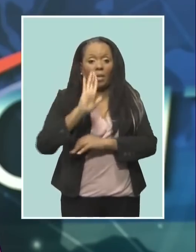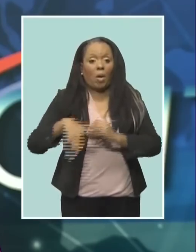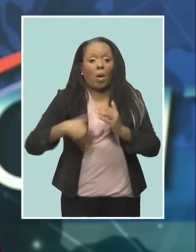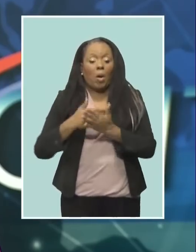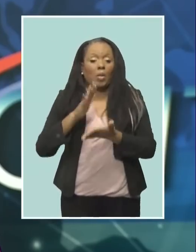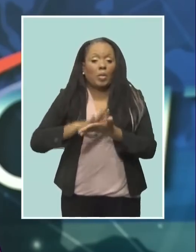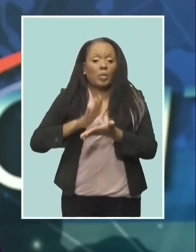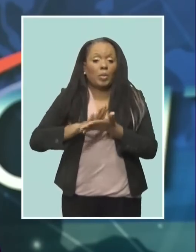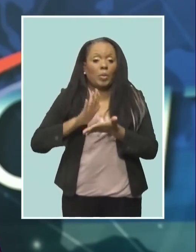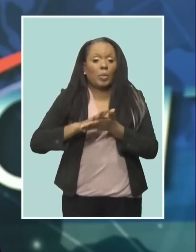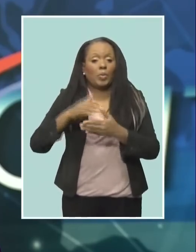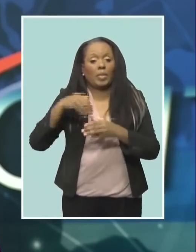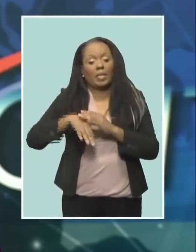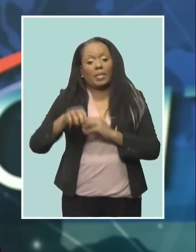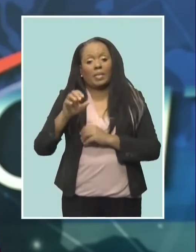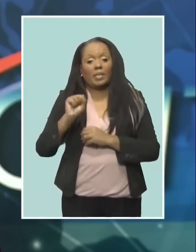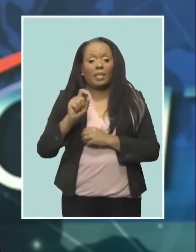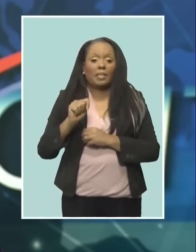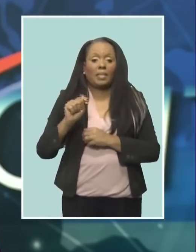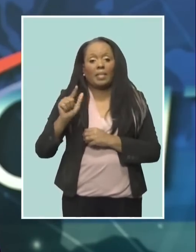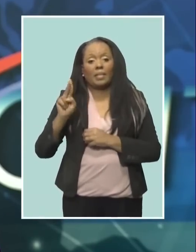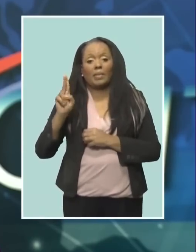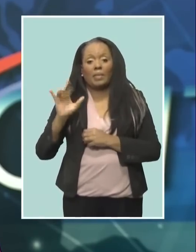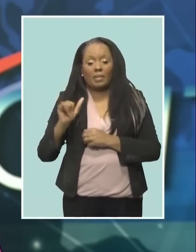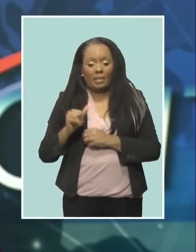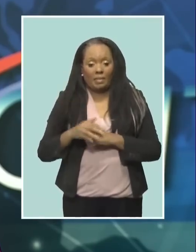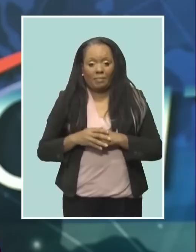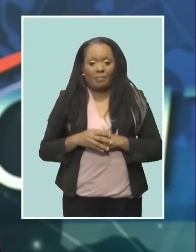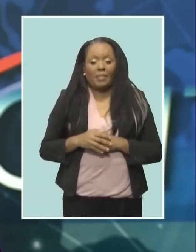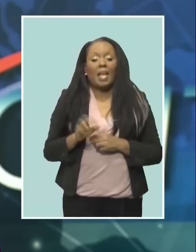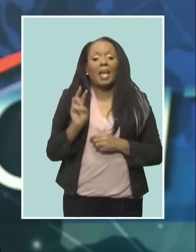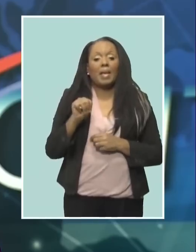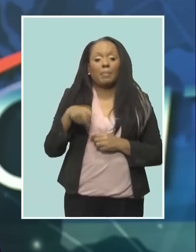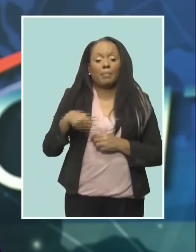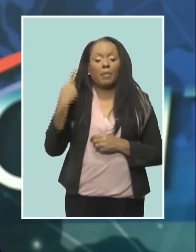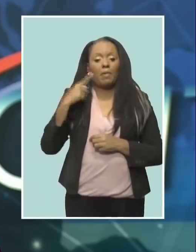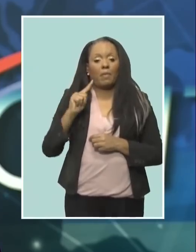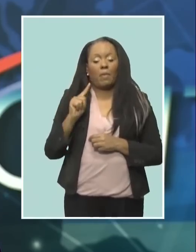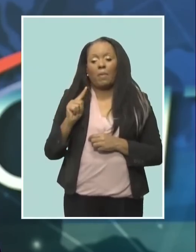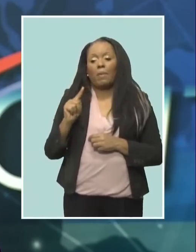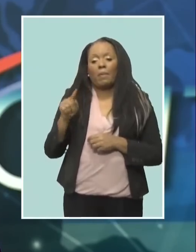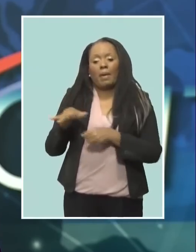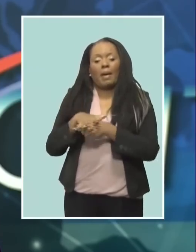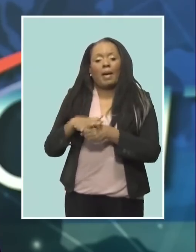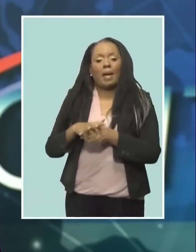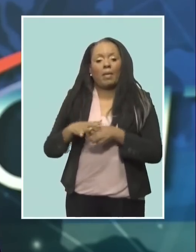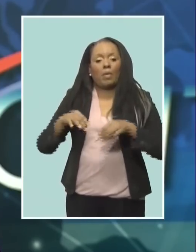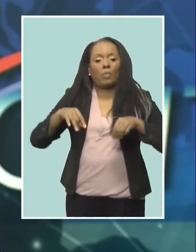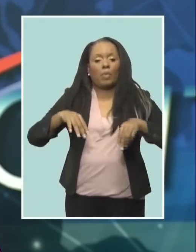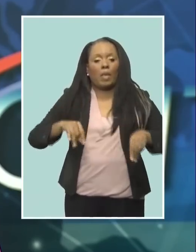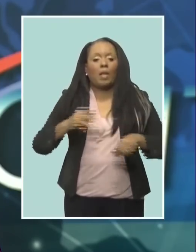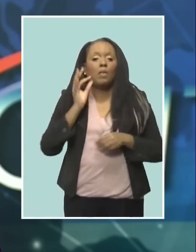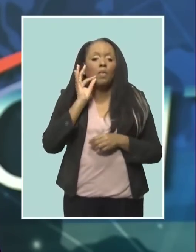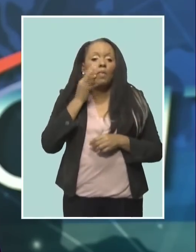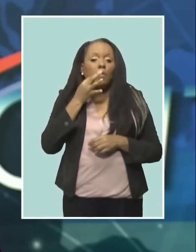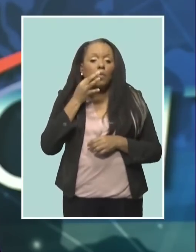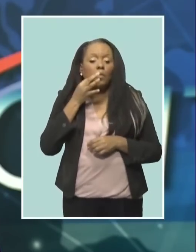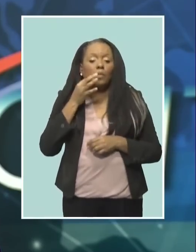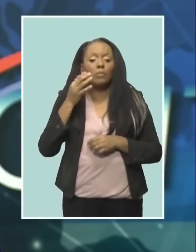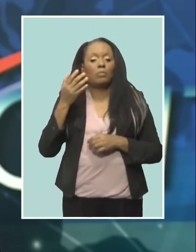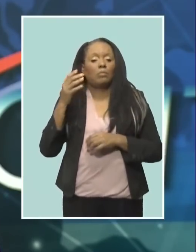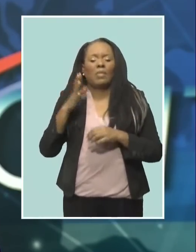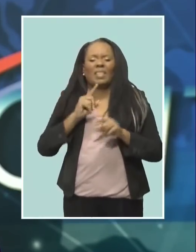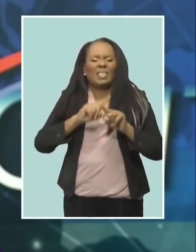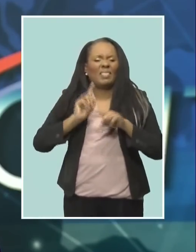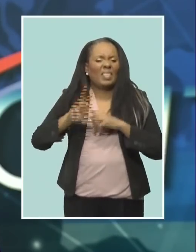Parliament Peter Phillips and a team from the We Gathering Secretariat visited the schools planting fruit and shade trees. Anesta Henry has